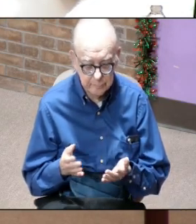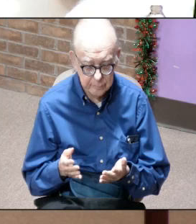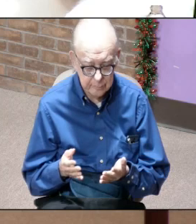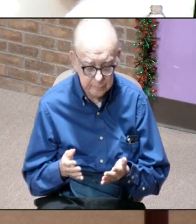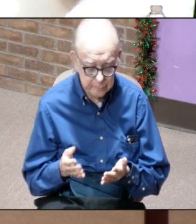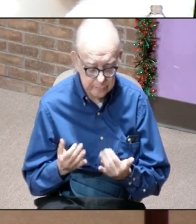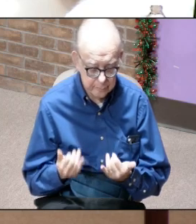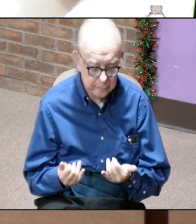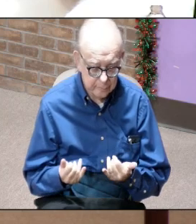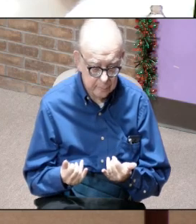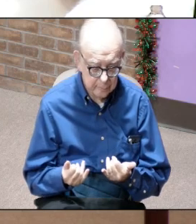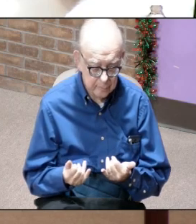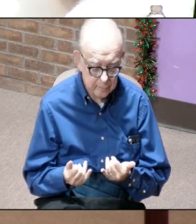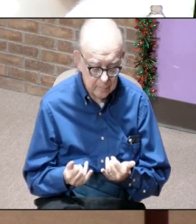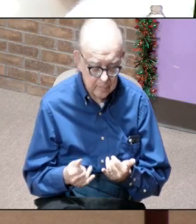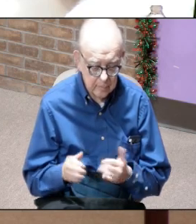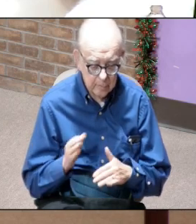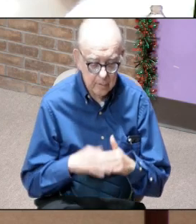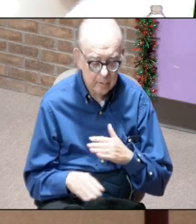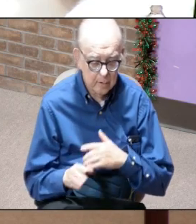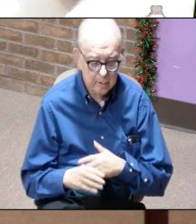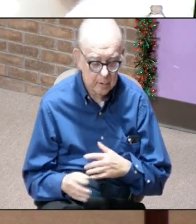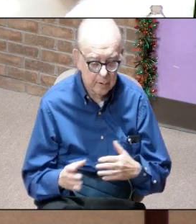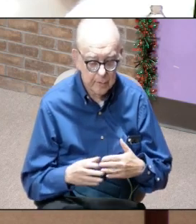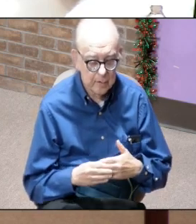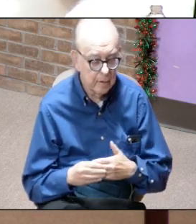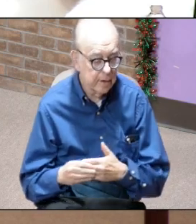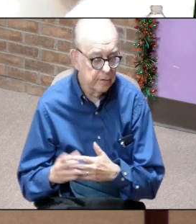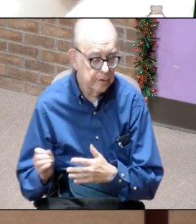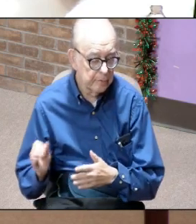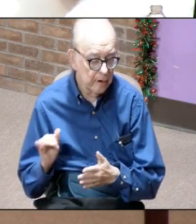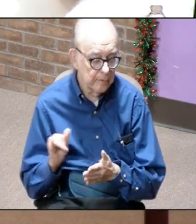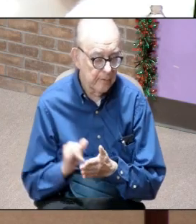whatever, now must come underneath the leadership of that.